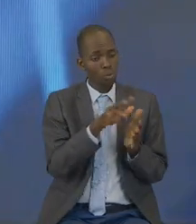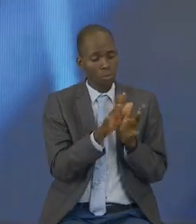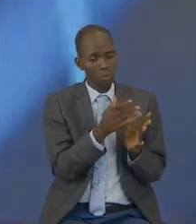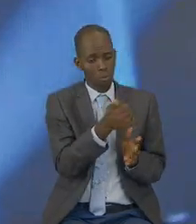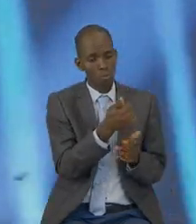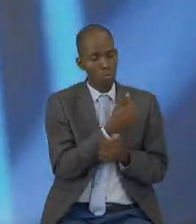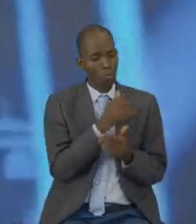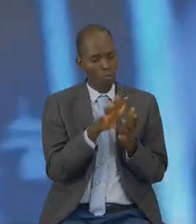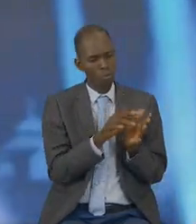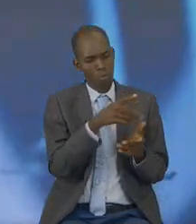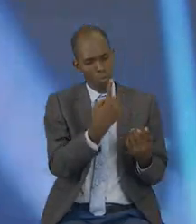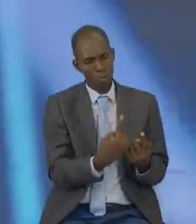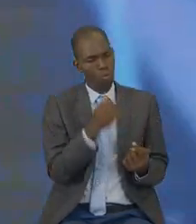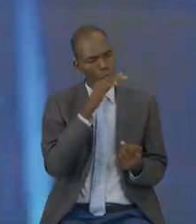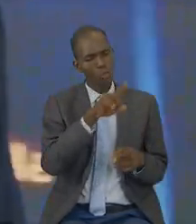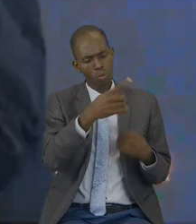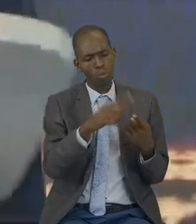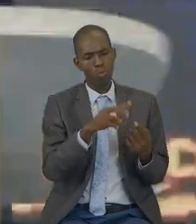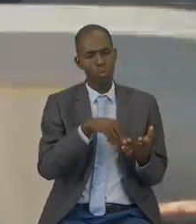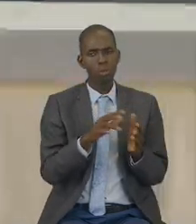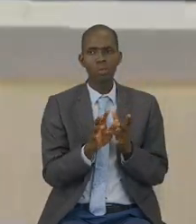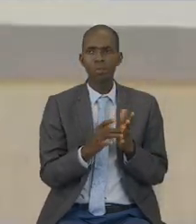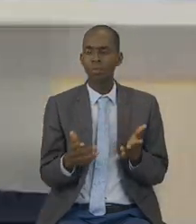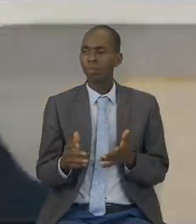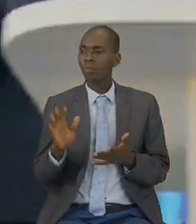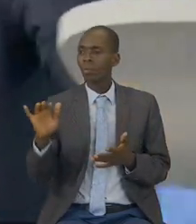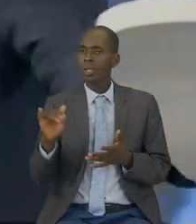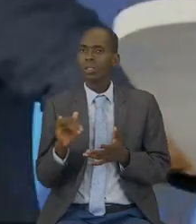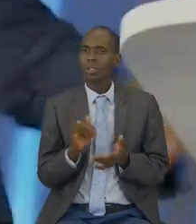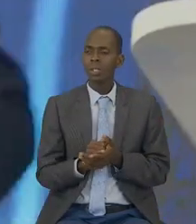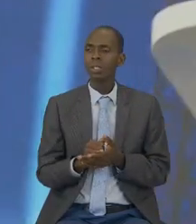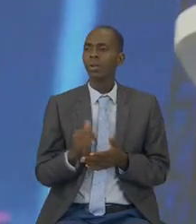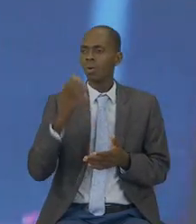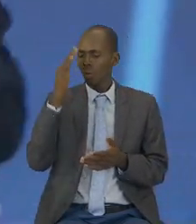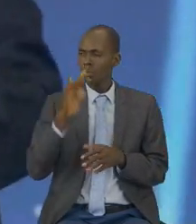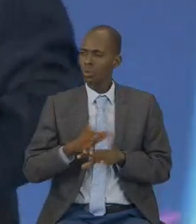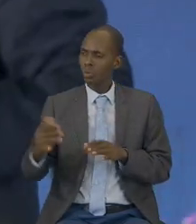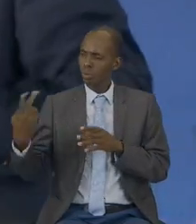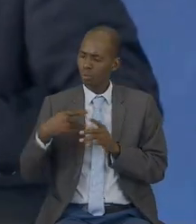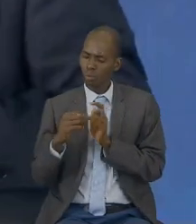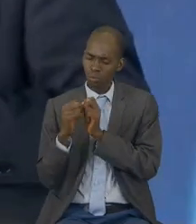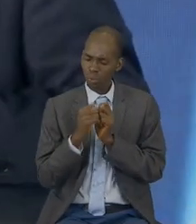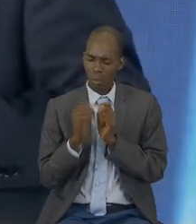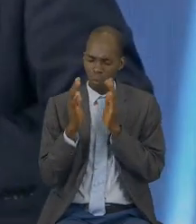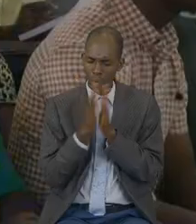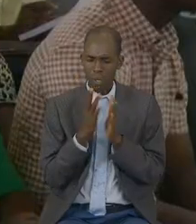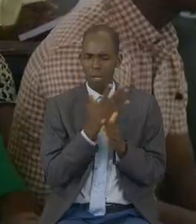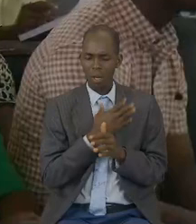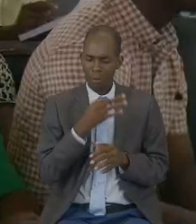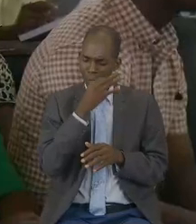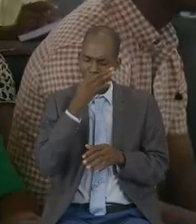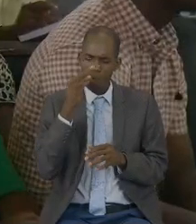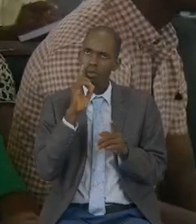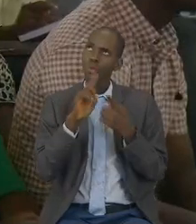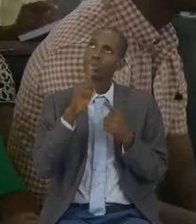and read the Bible. And I say, hey, can we take the problem of the family to the Lord this time and pray and fast? Fast. Even